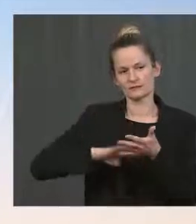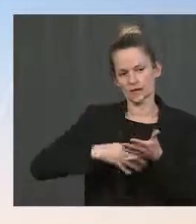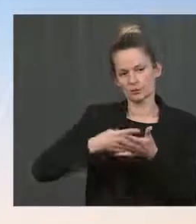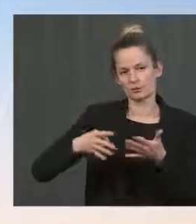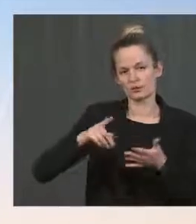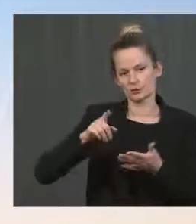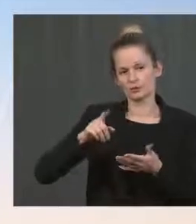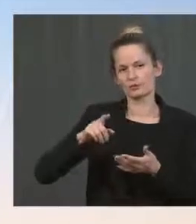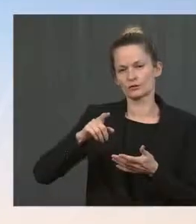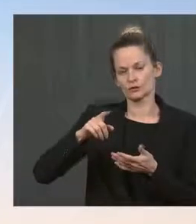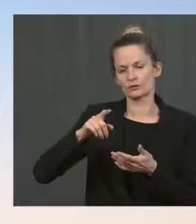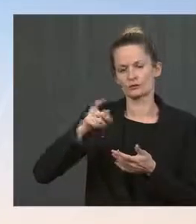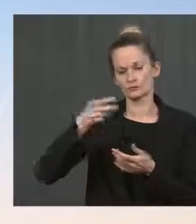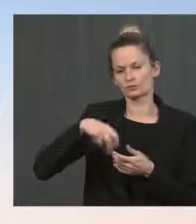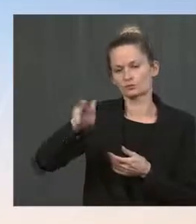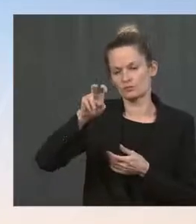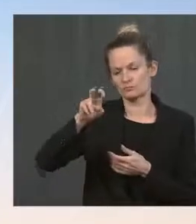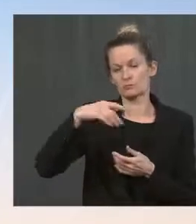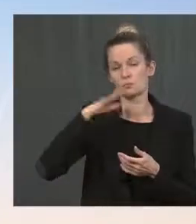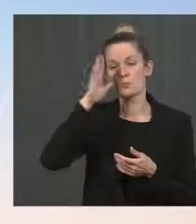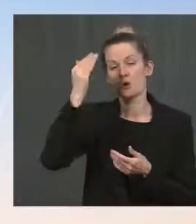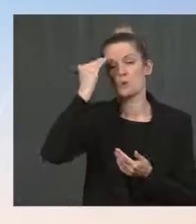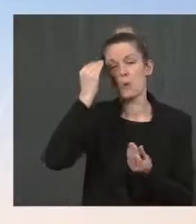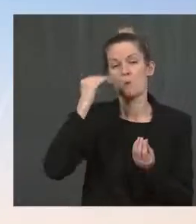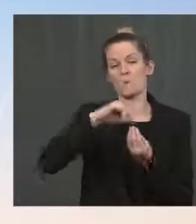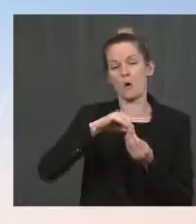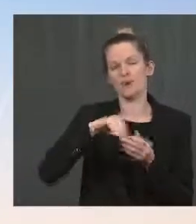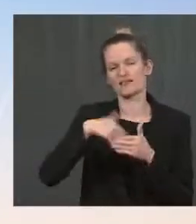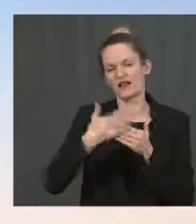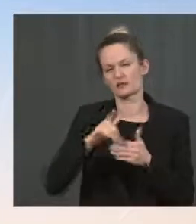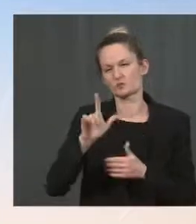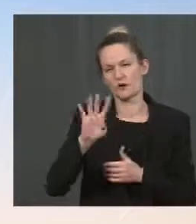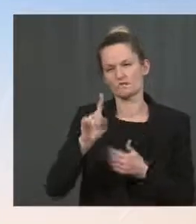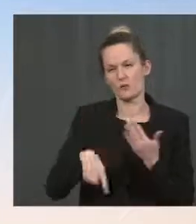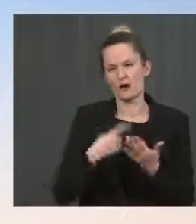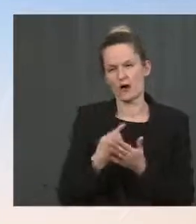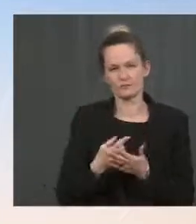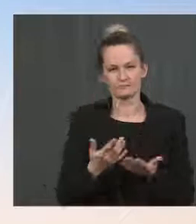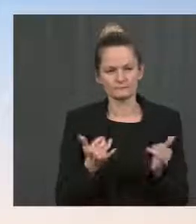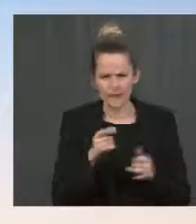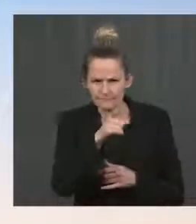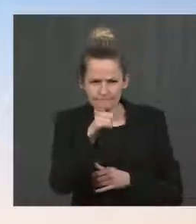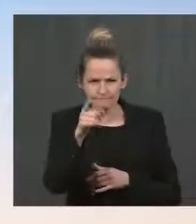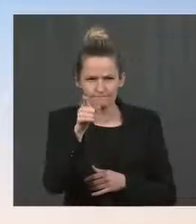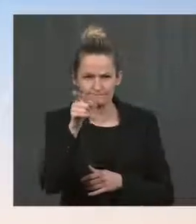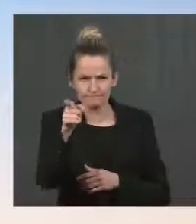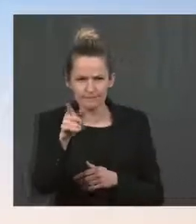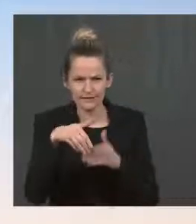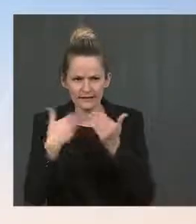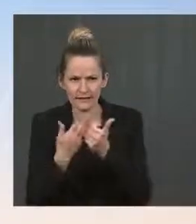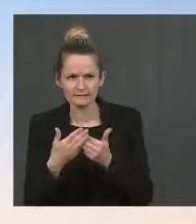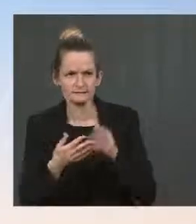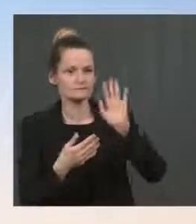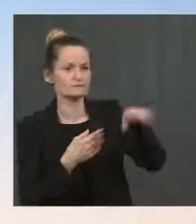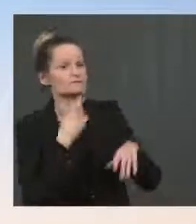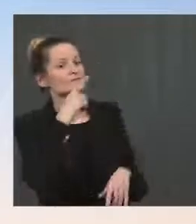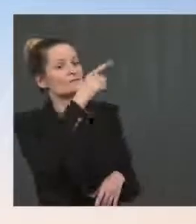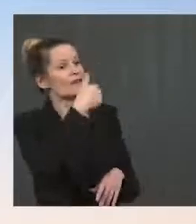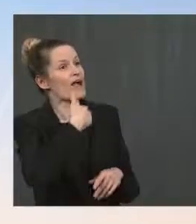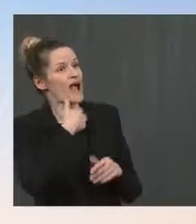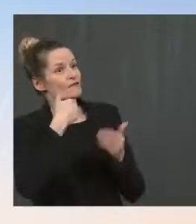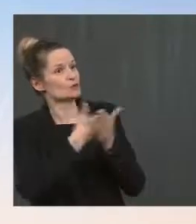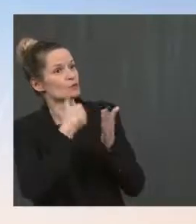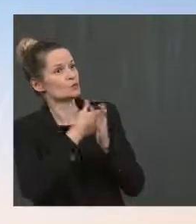to wrap up, but let me do one more. Okay. The reconciliation legislation on healthcare. Does the White House believe President Biden and